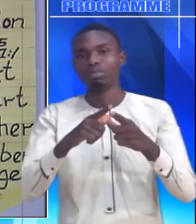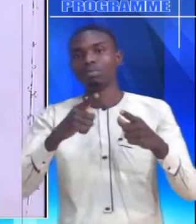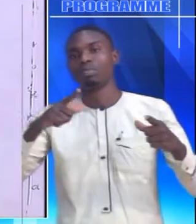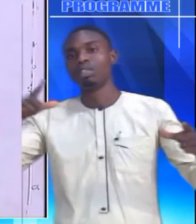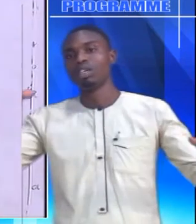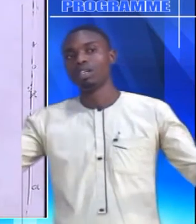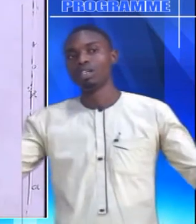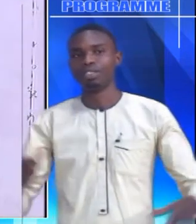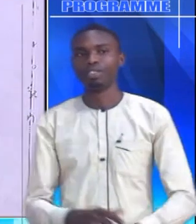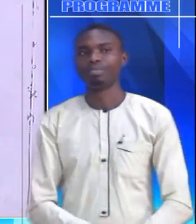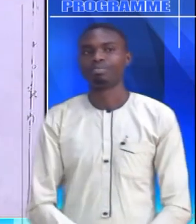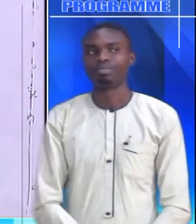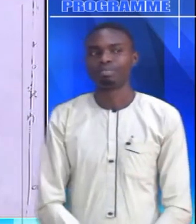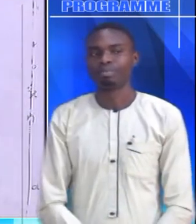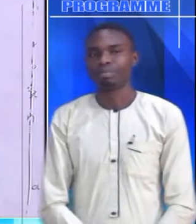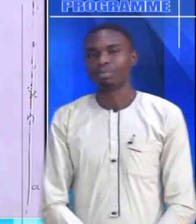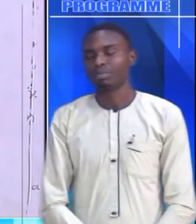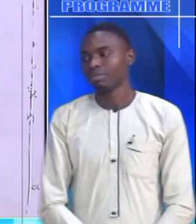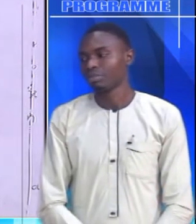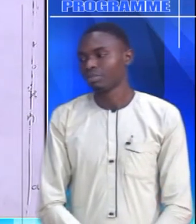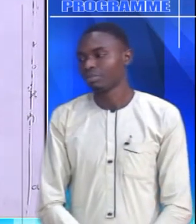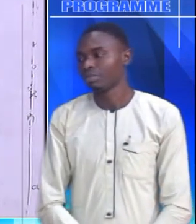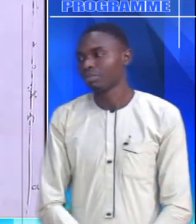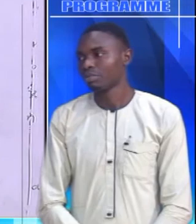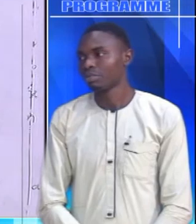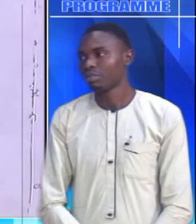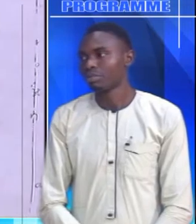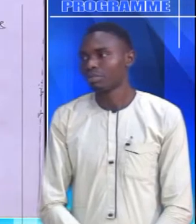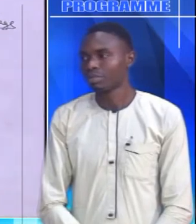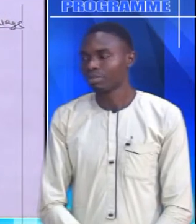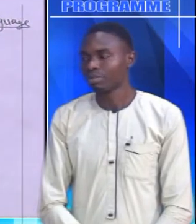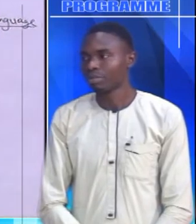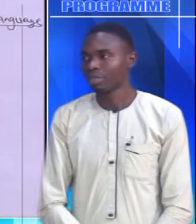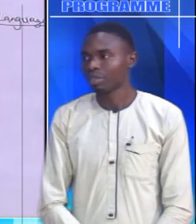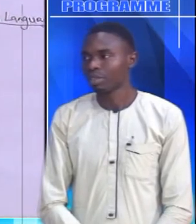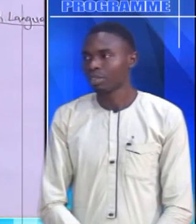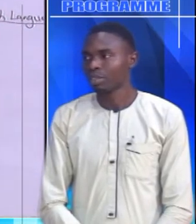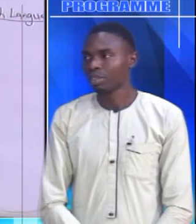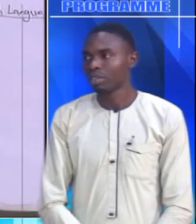these 5 vowel sounds are given below.